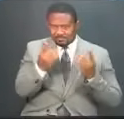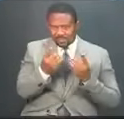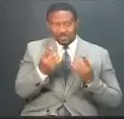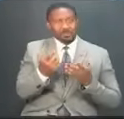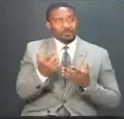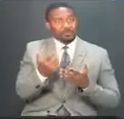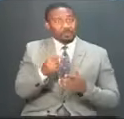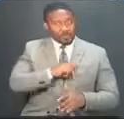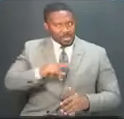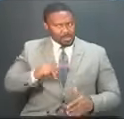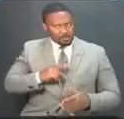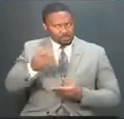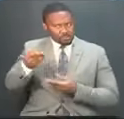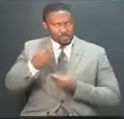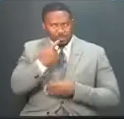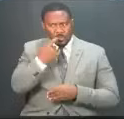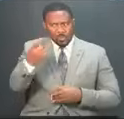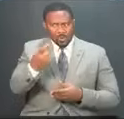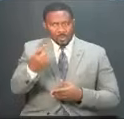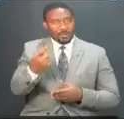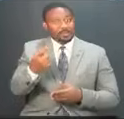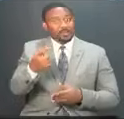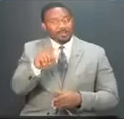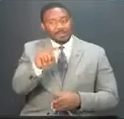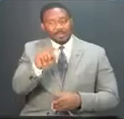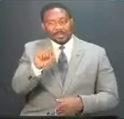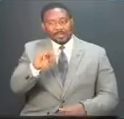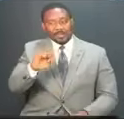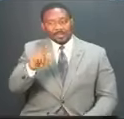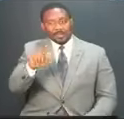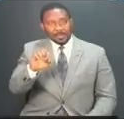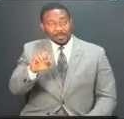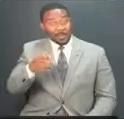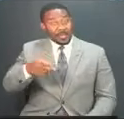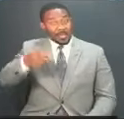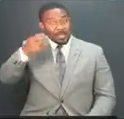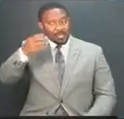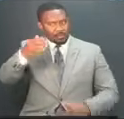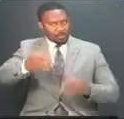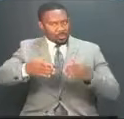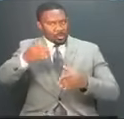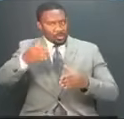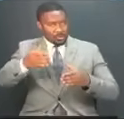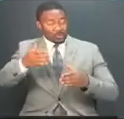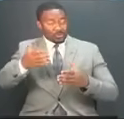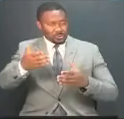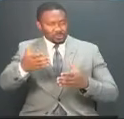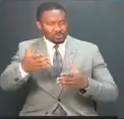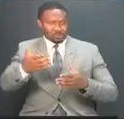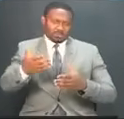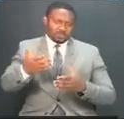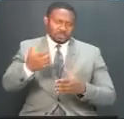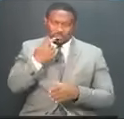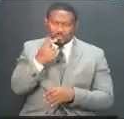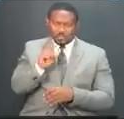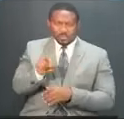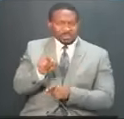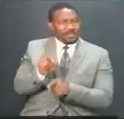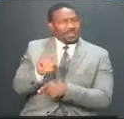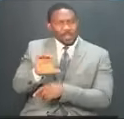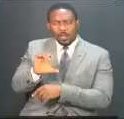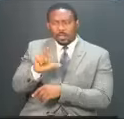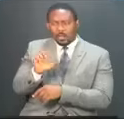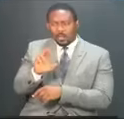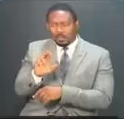with an order from the Tamale High Court directed at the Clerk to Parliament. Per the order,